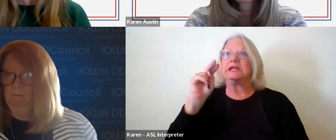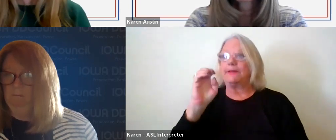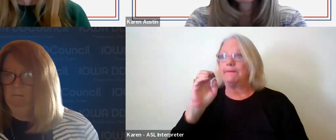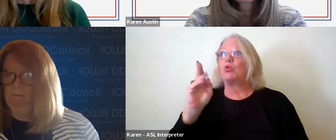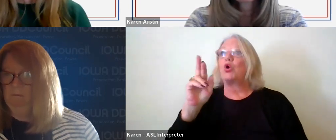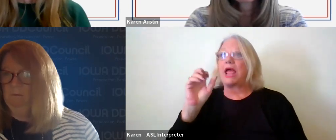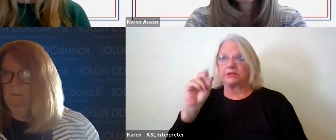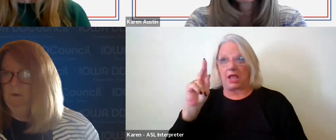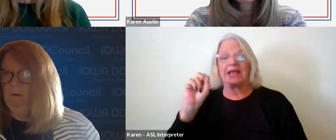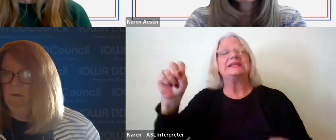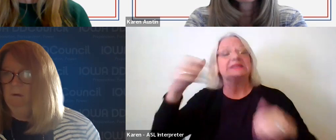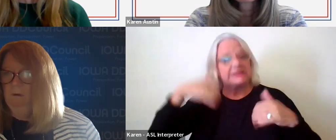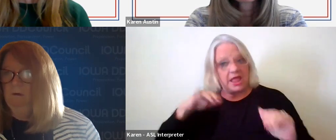account.